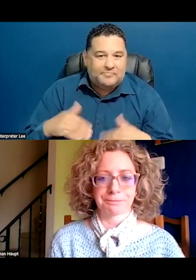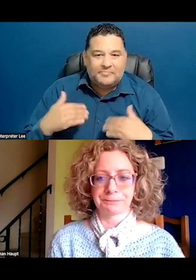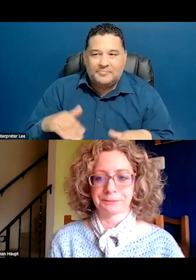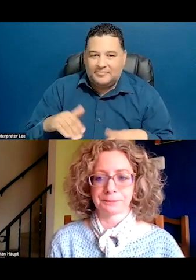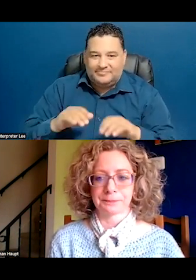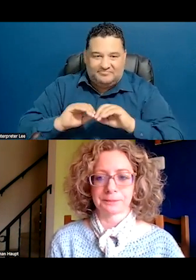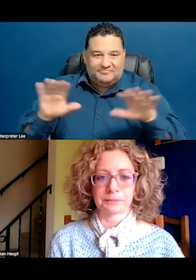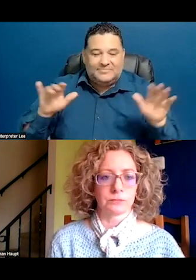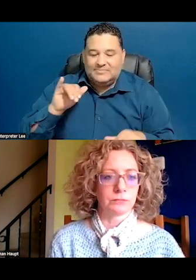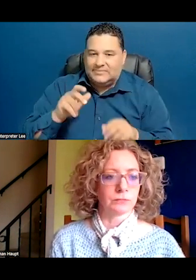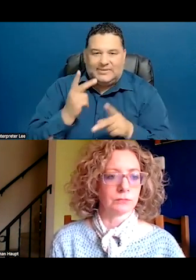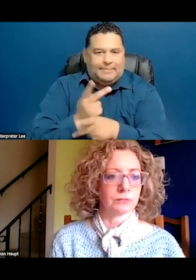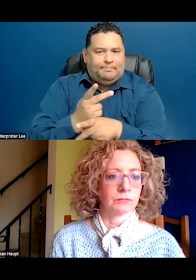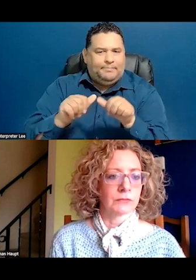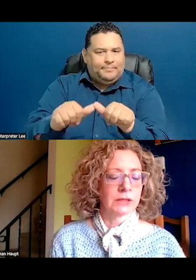that.